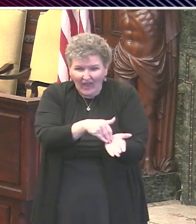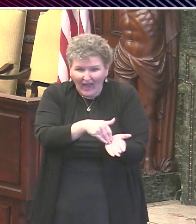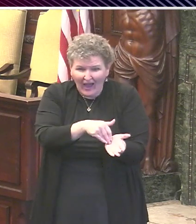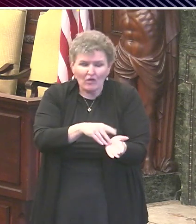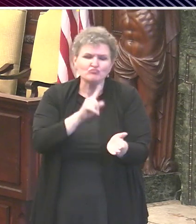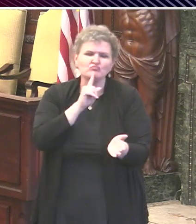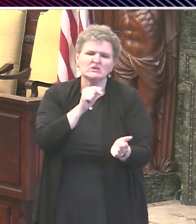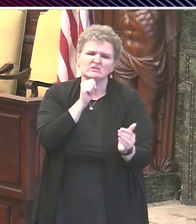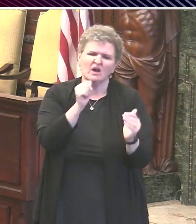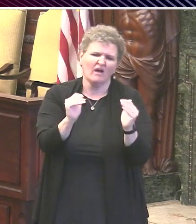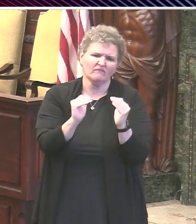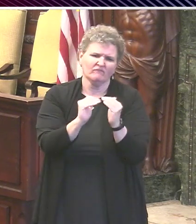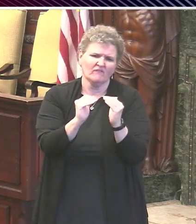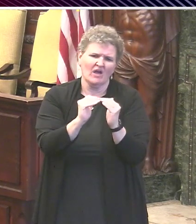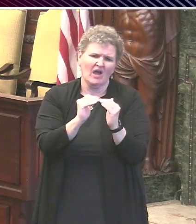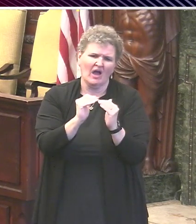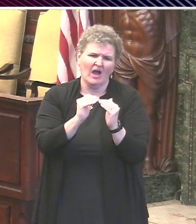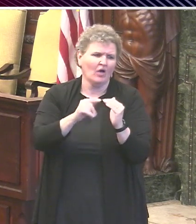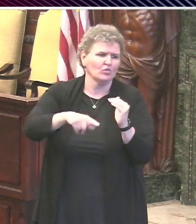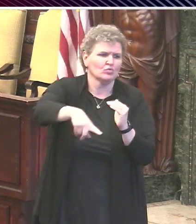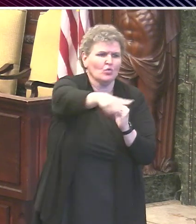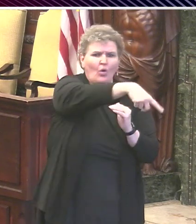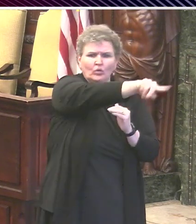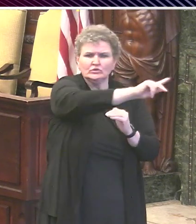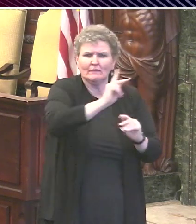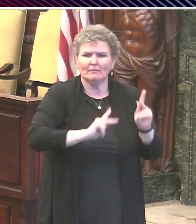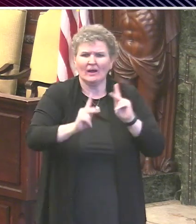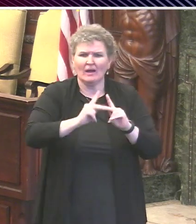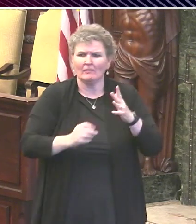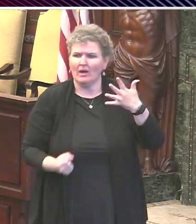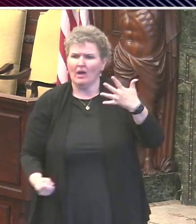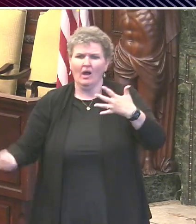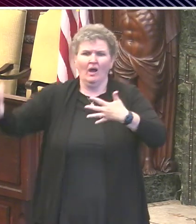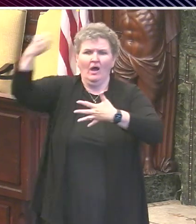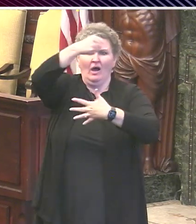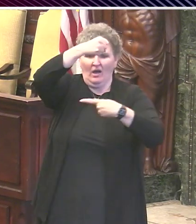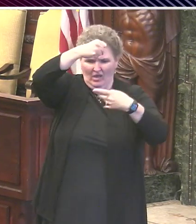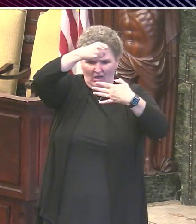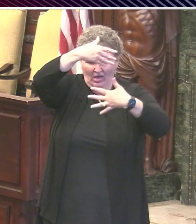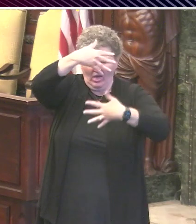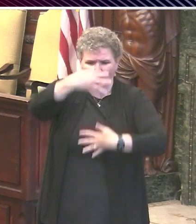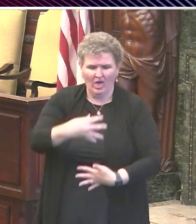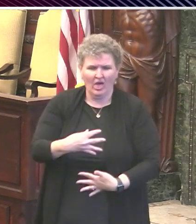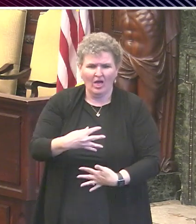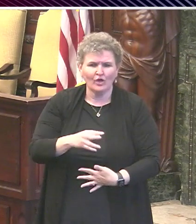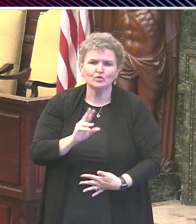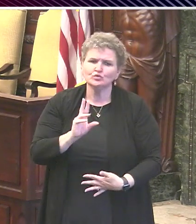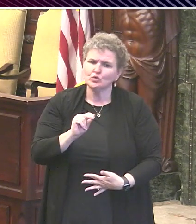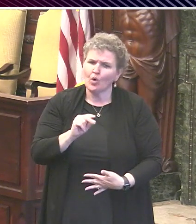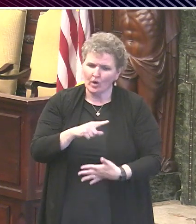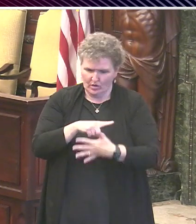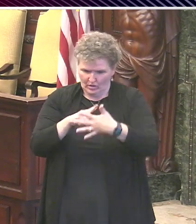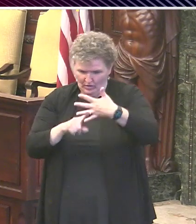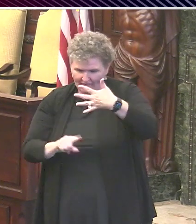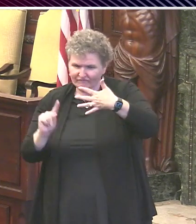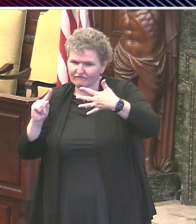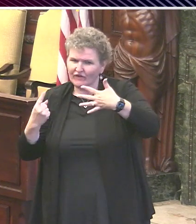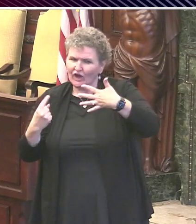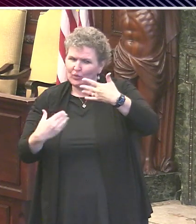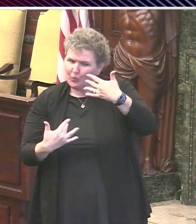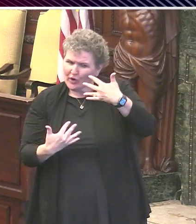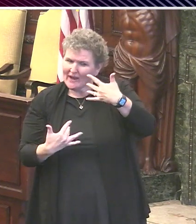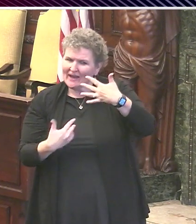to have folks who have not been in the pipeline, who have not been waiting for housing, jump that